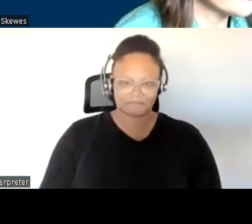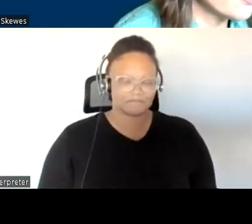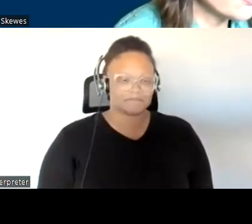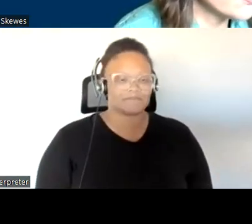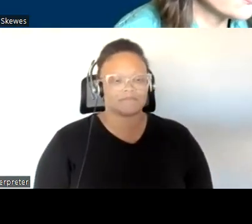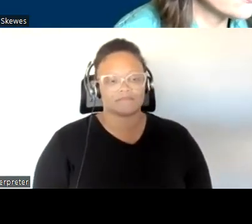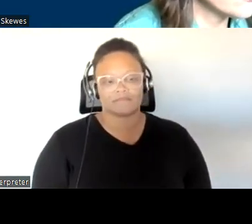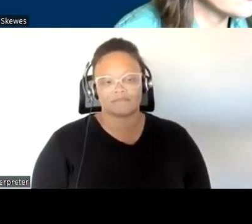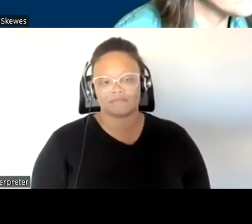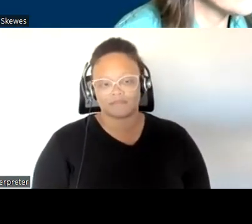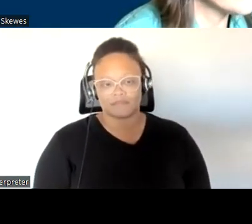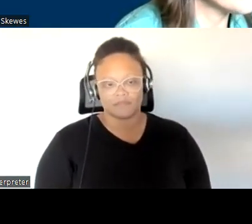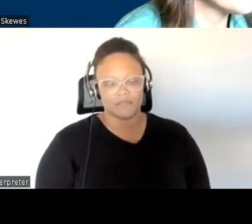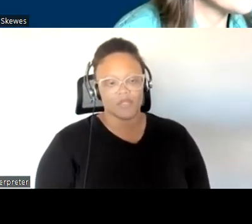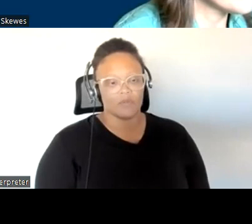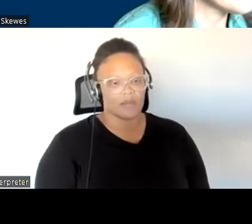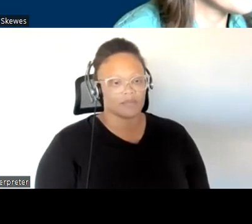Bye.